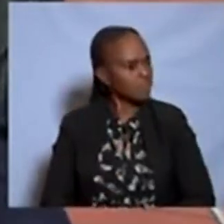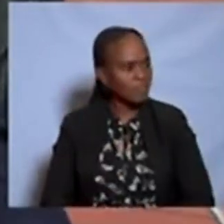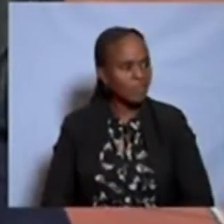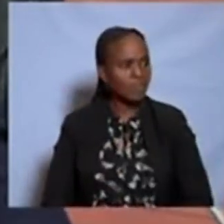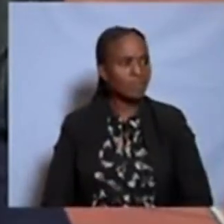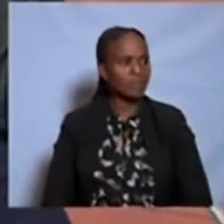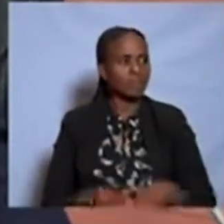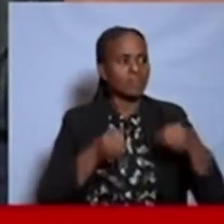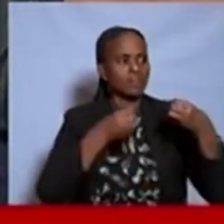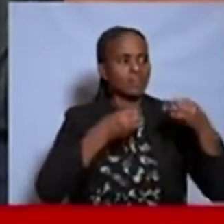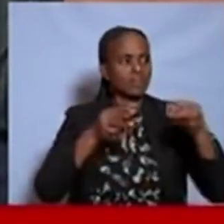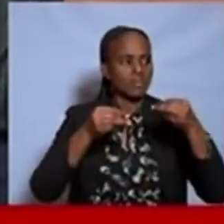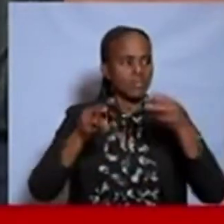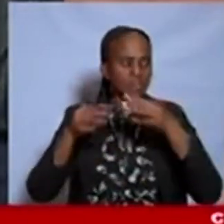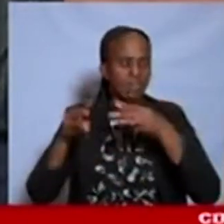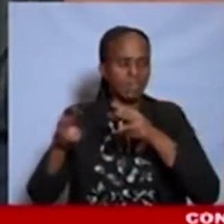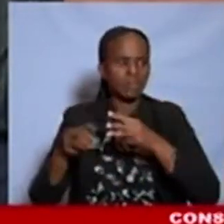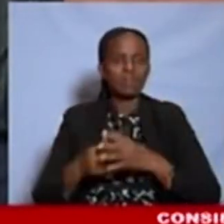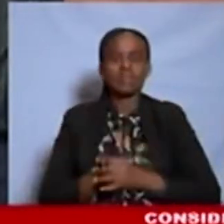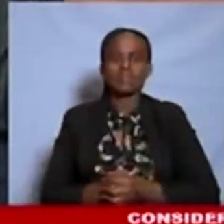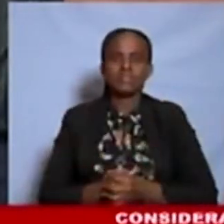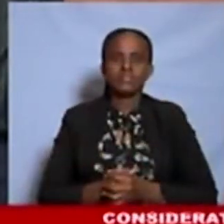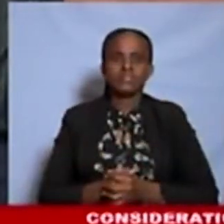just the market.